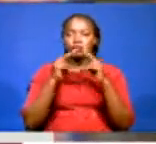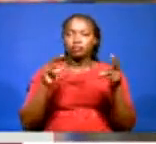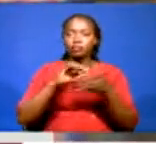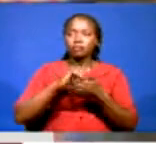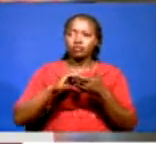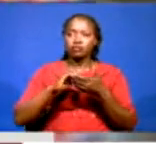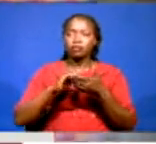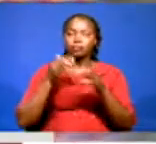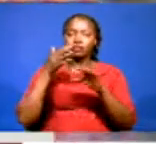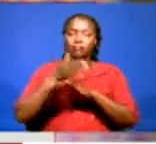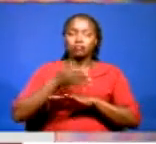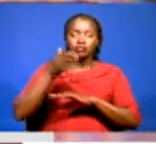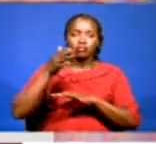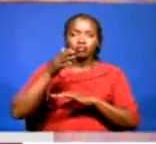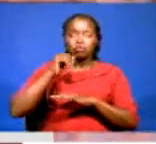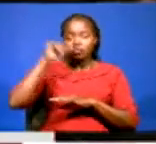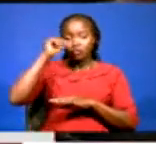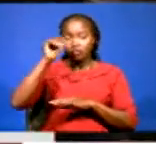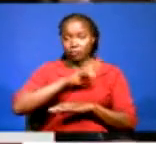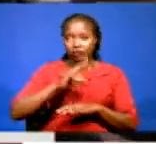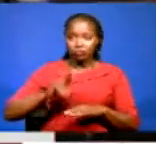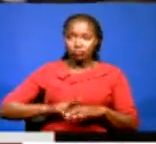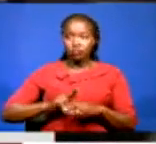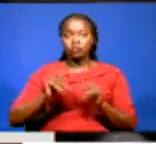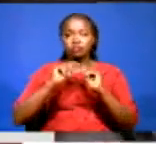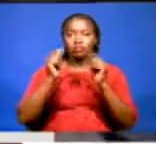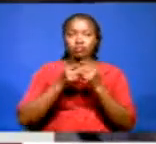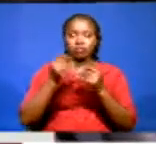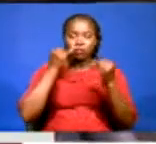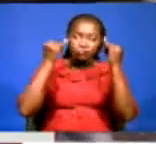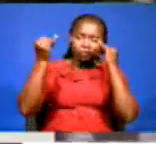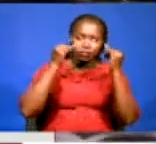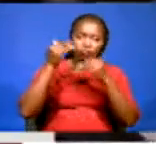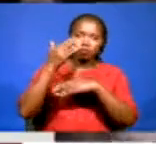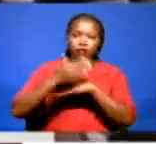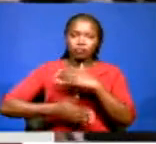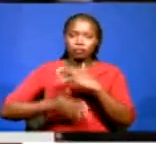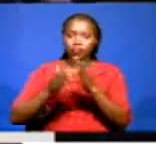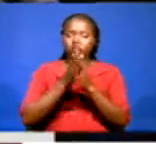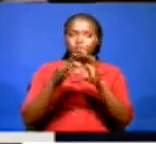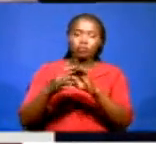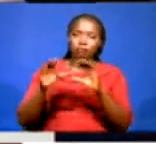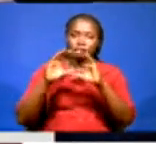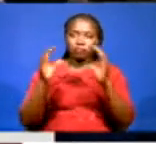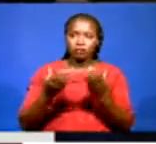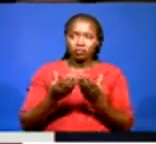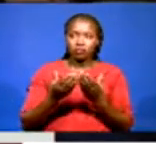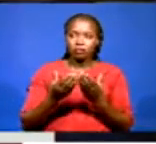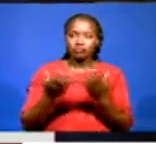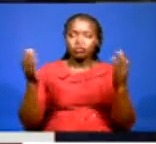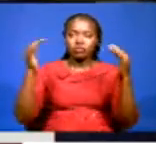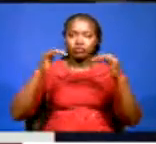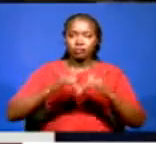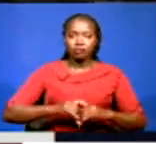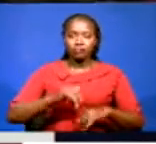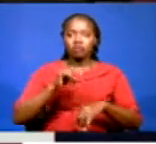transcends political, religious, racial, and ideological boundaries to a unified world. The conference comes at a time